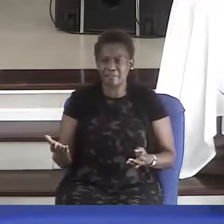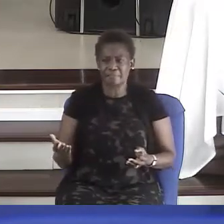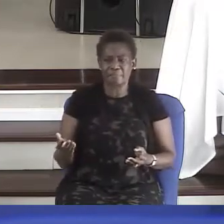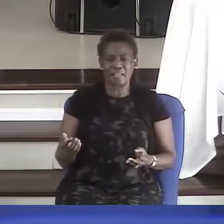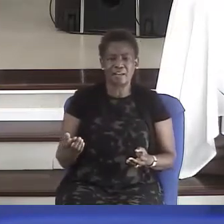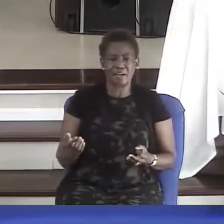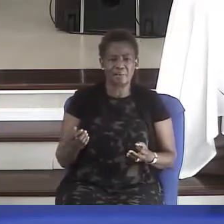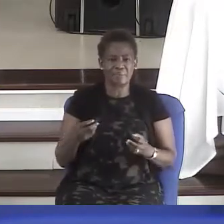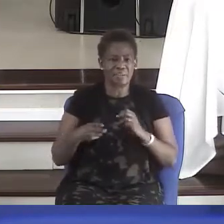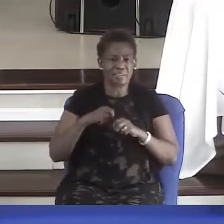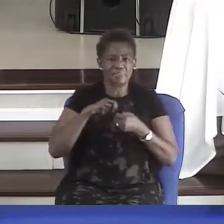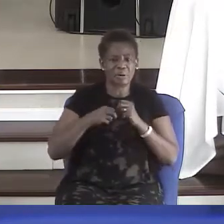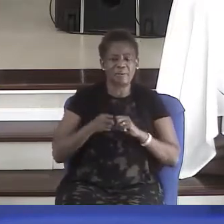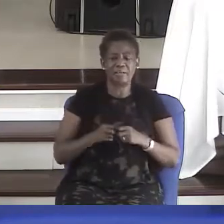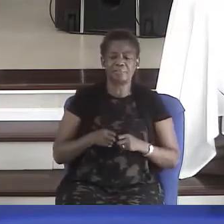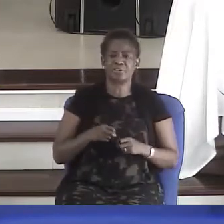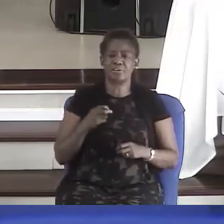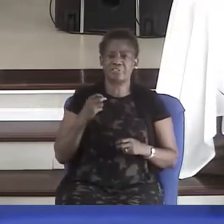sin.